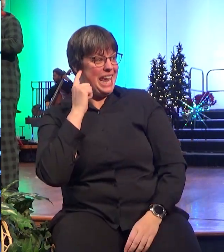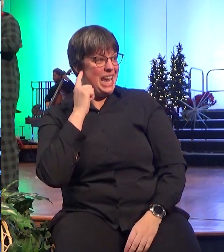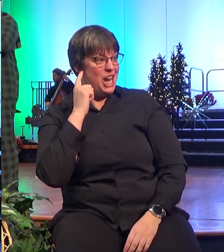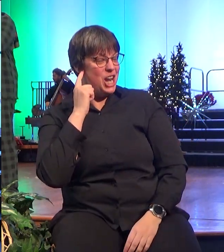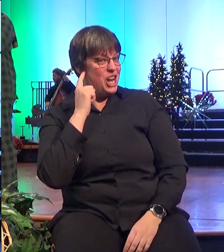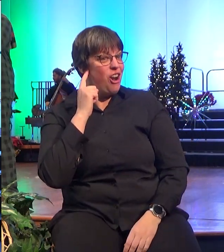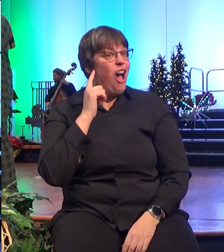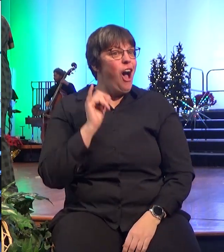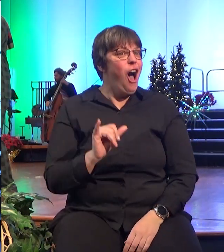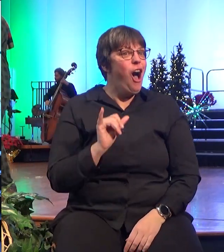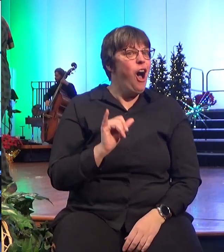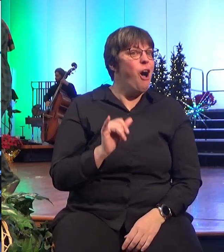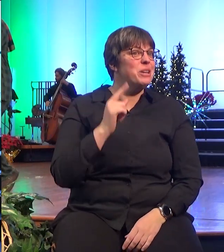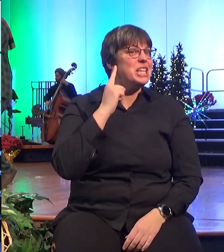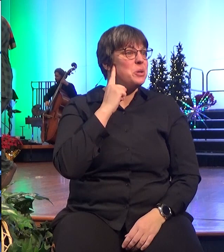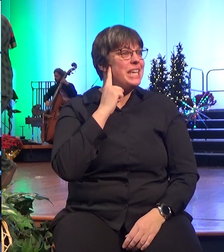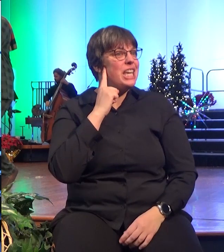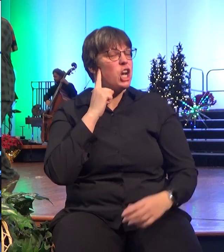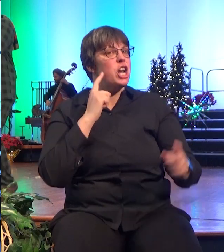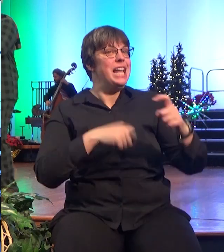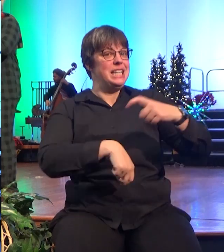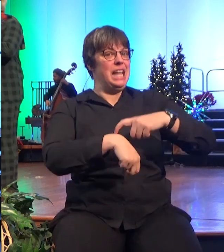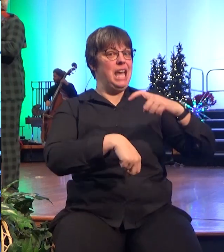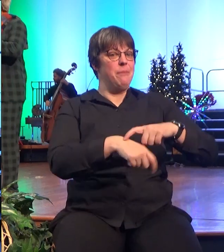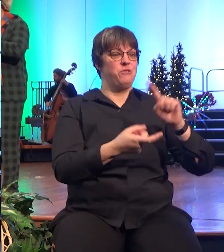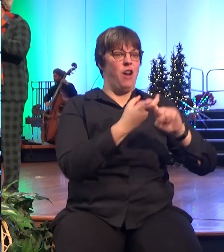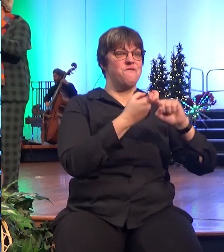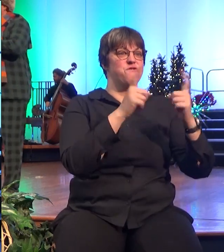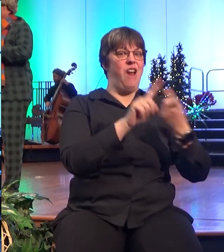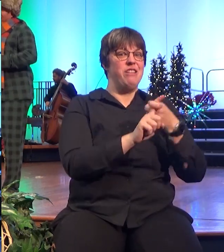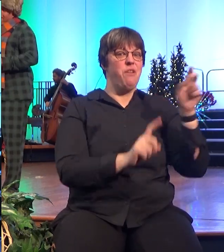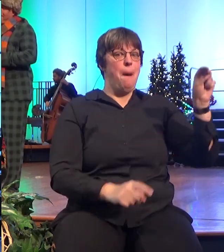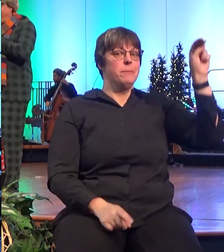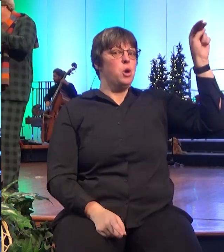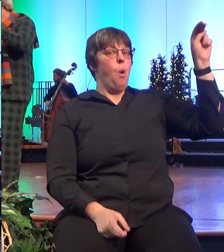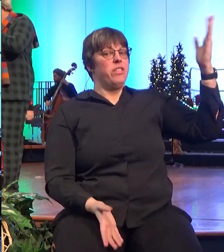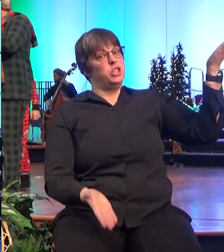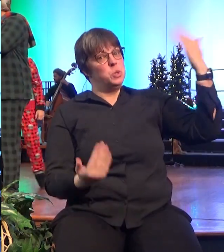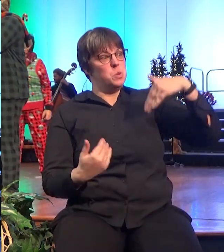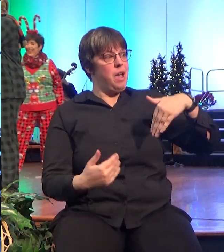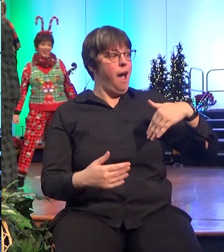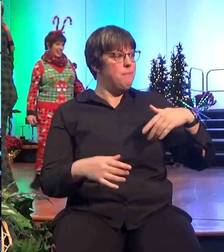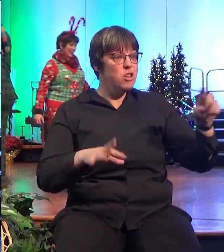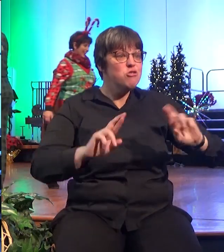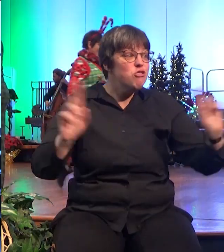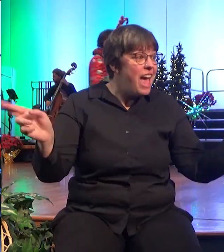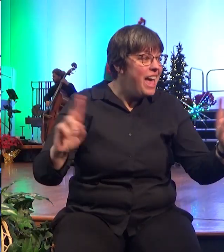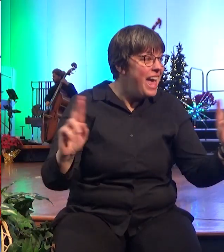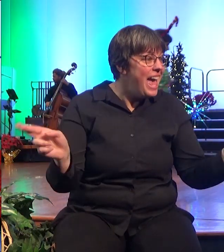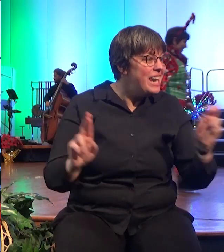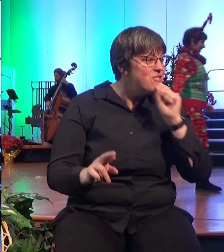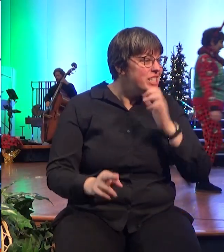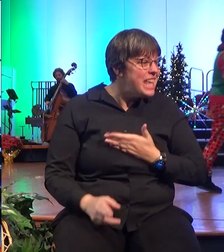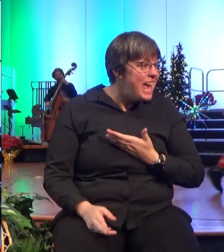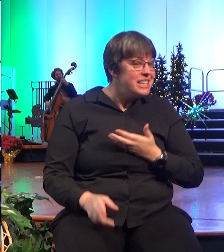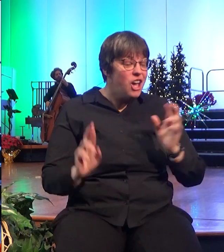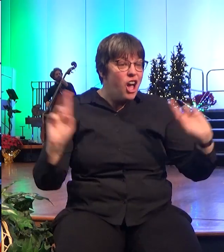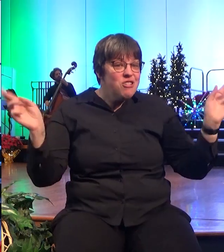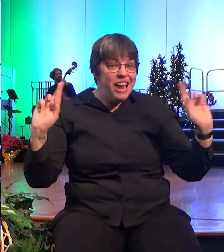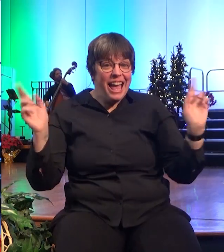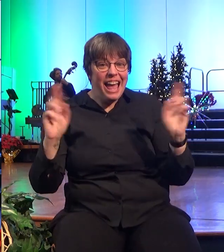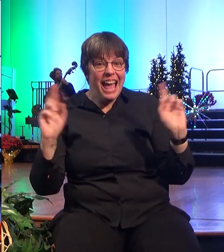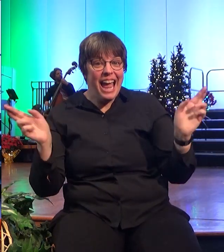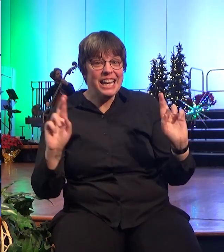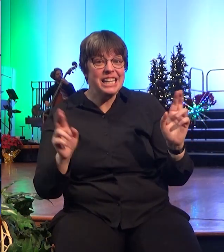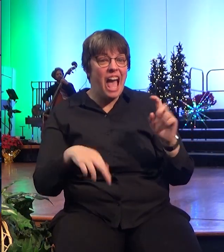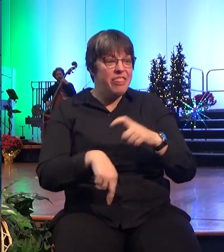it's time for our friend from up north to come in for a little visit. You think it's time for Santa? Yeah! I